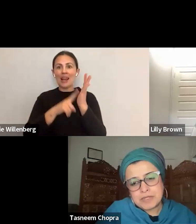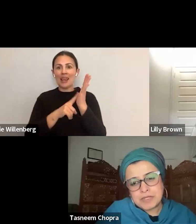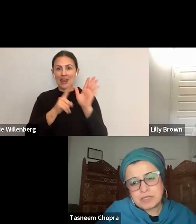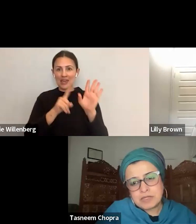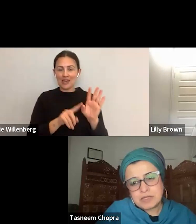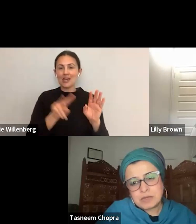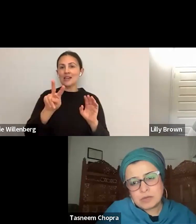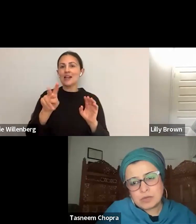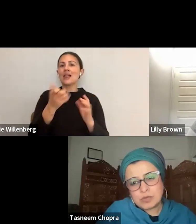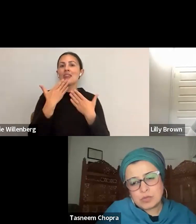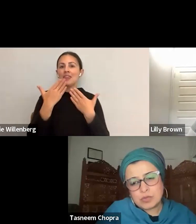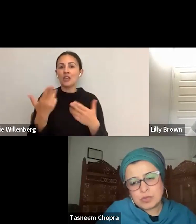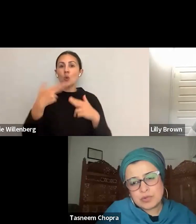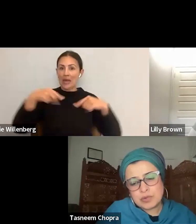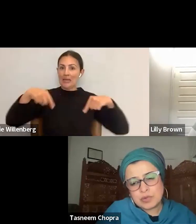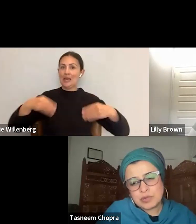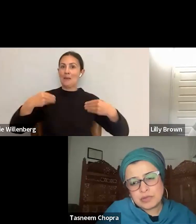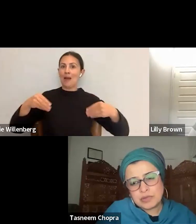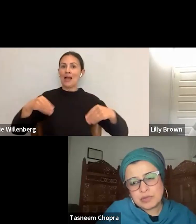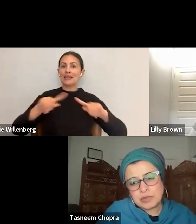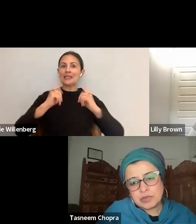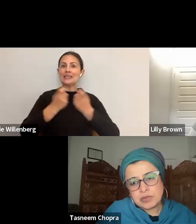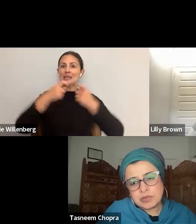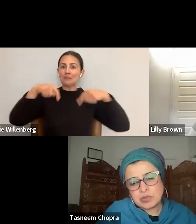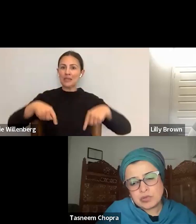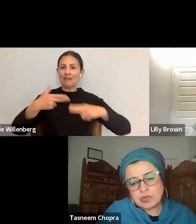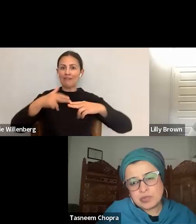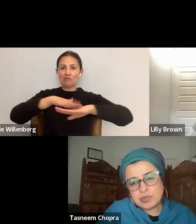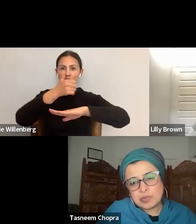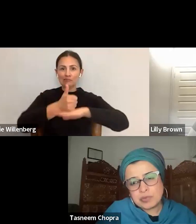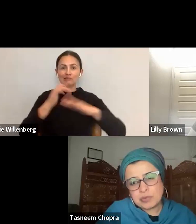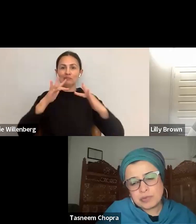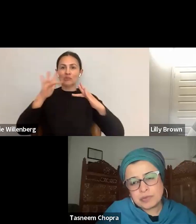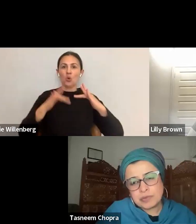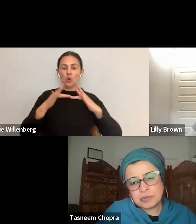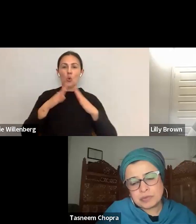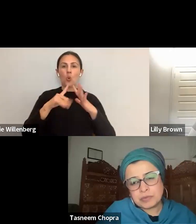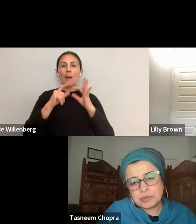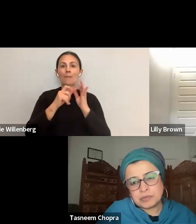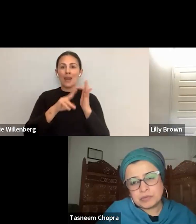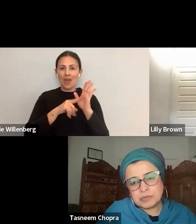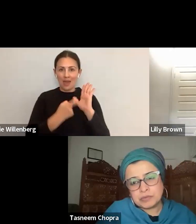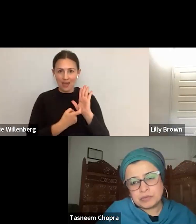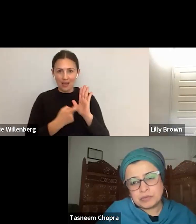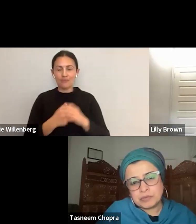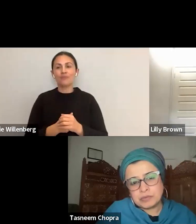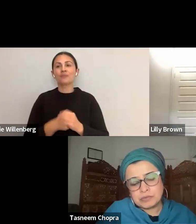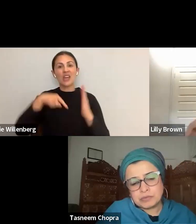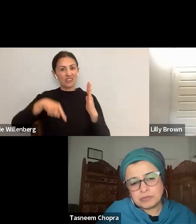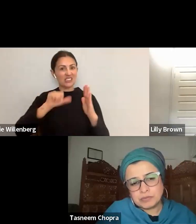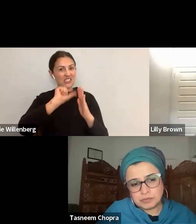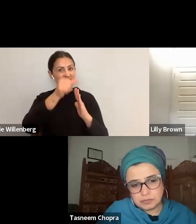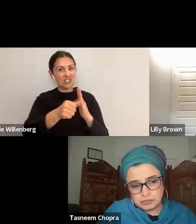team here at Creative Australia as well for making this webinar possible. Please check out other conversations in this series on our